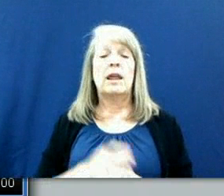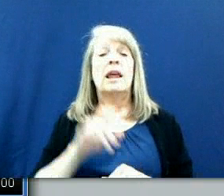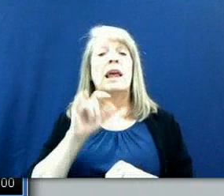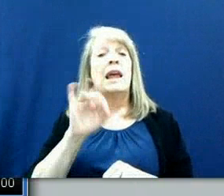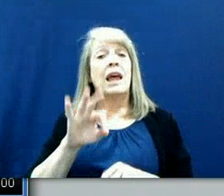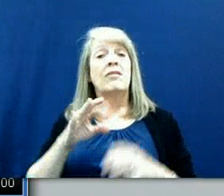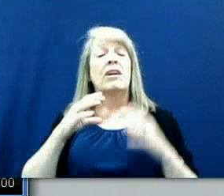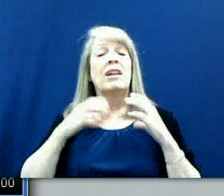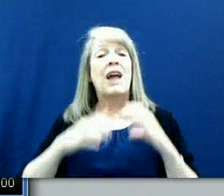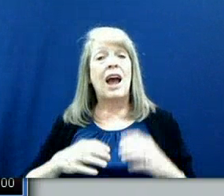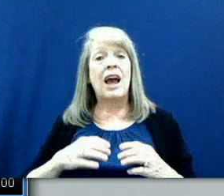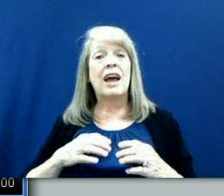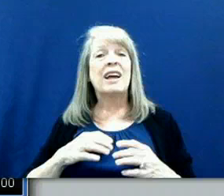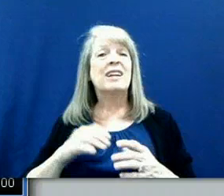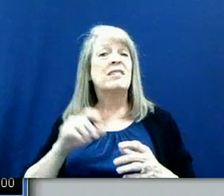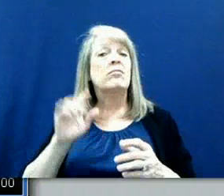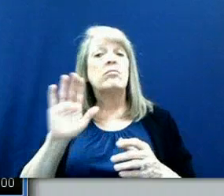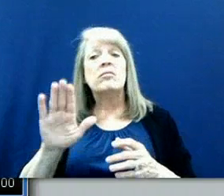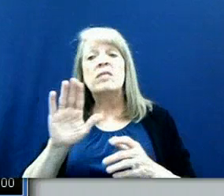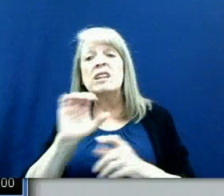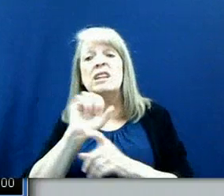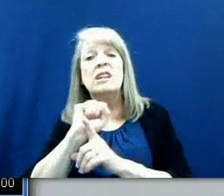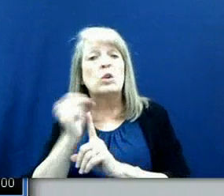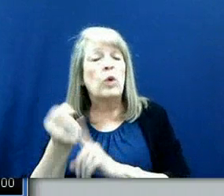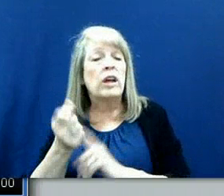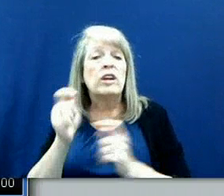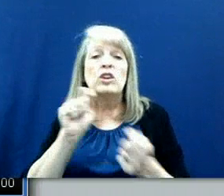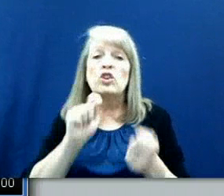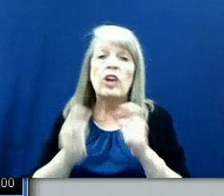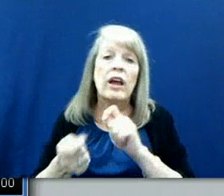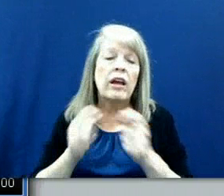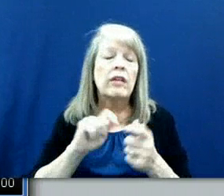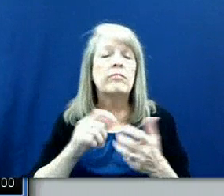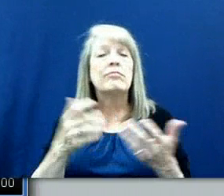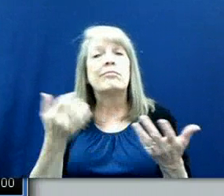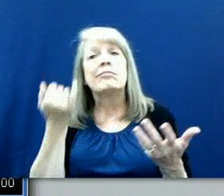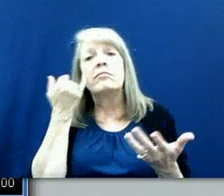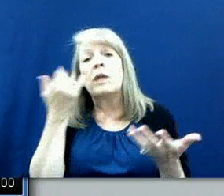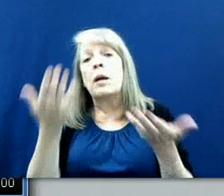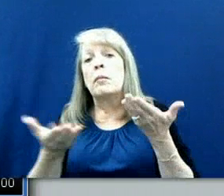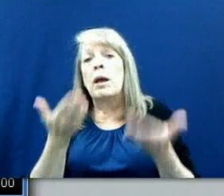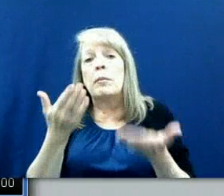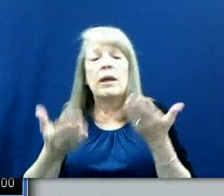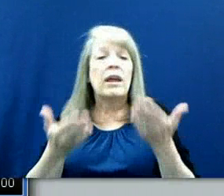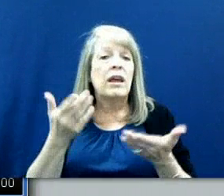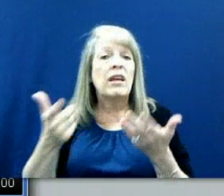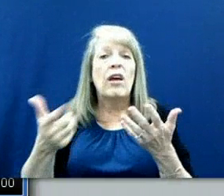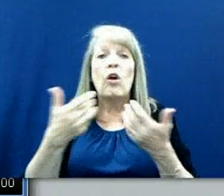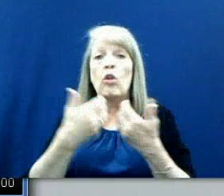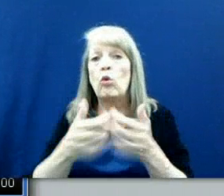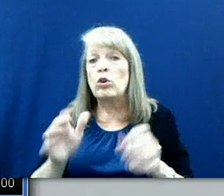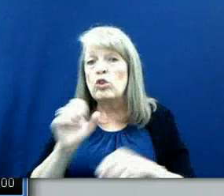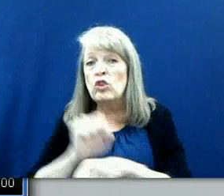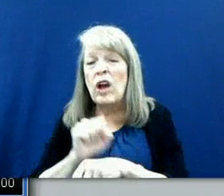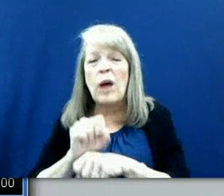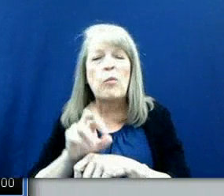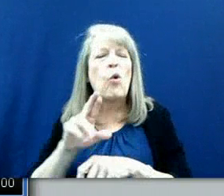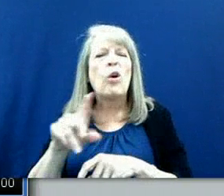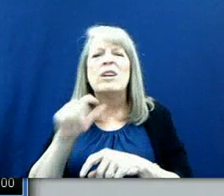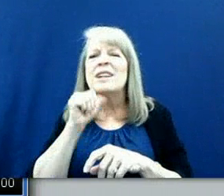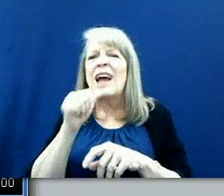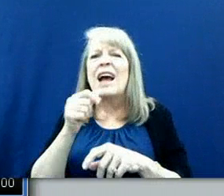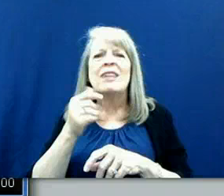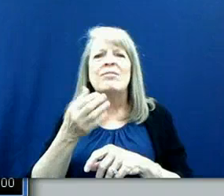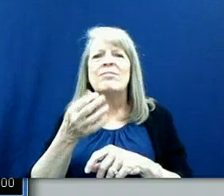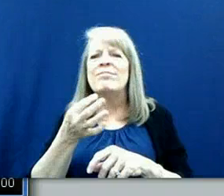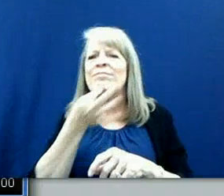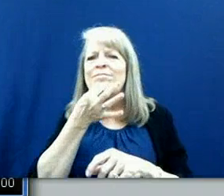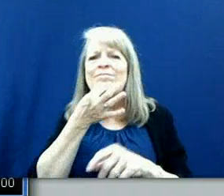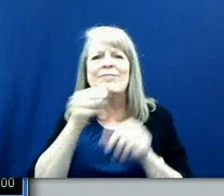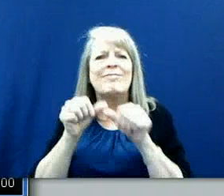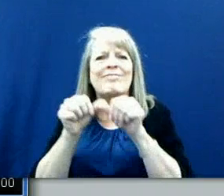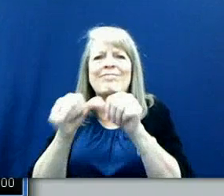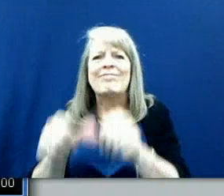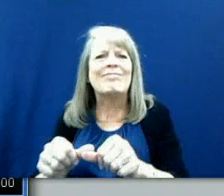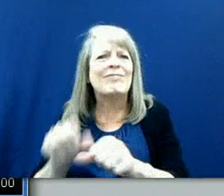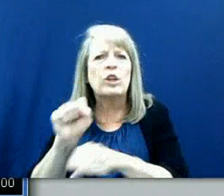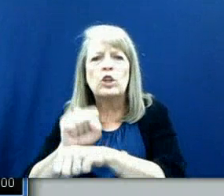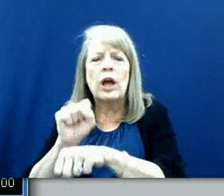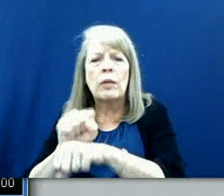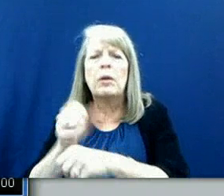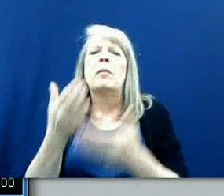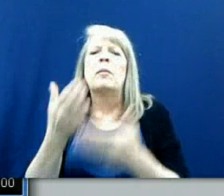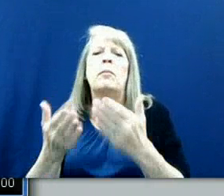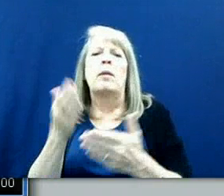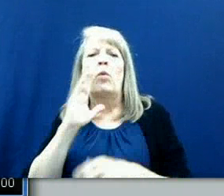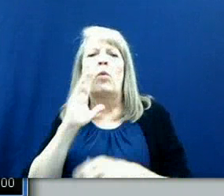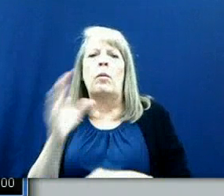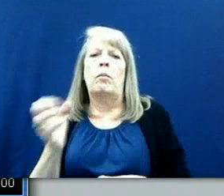If a client's situation changes, perhaps they lose or may have trouble keeping a job, they may go back to VR for more help after the case